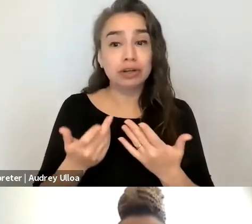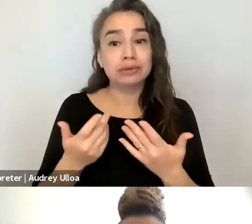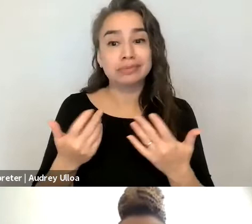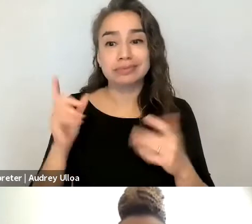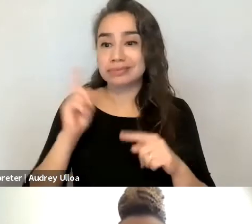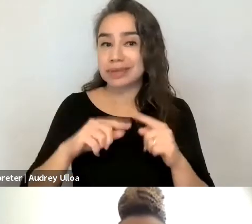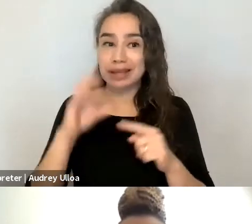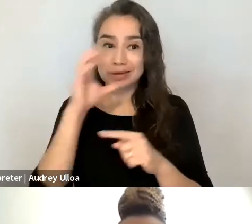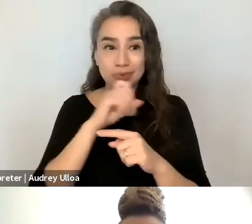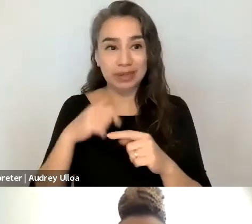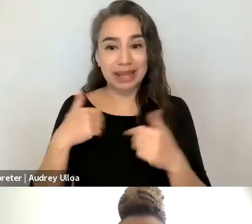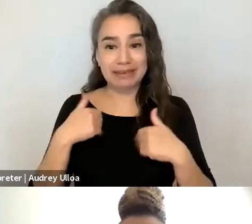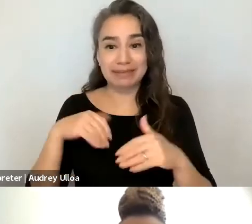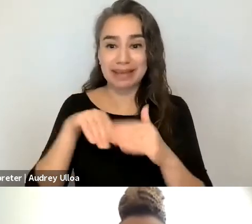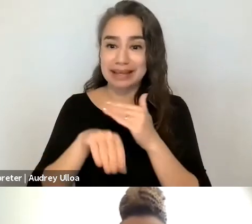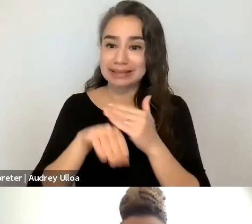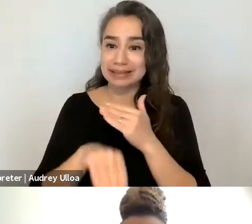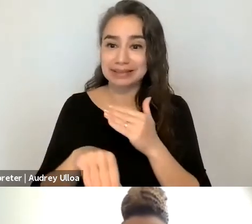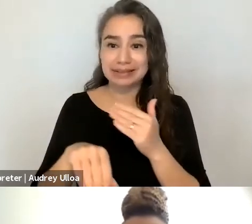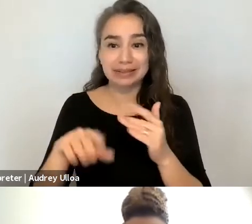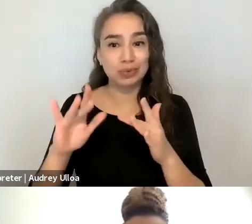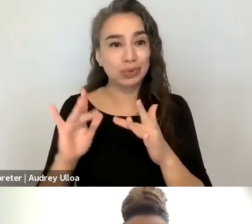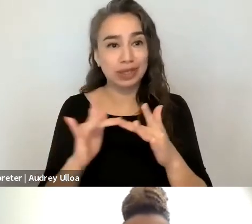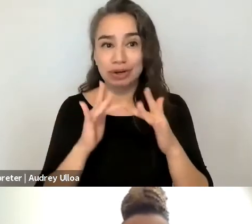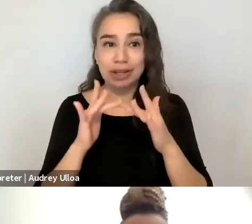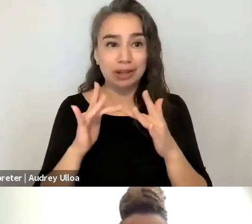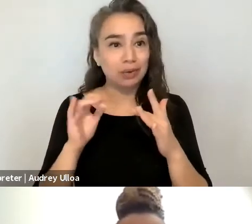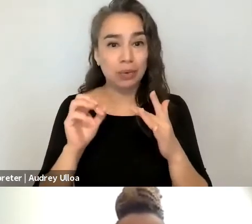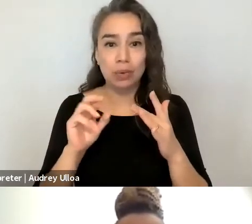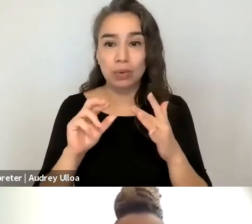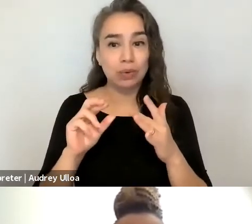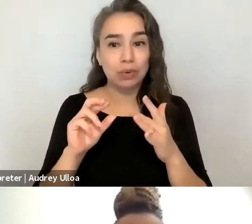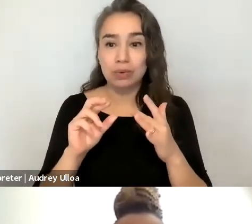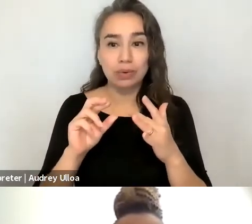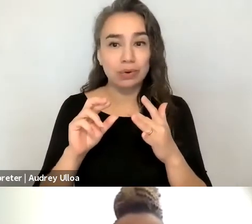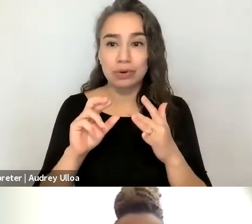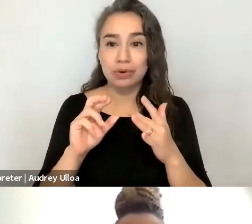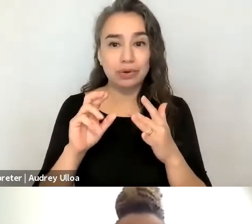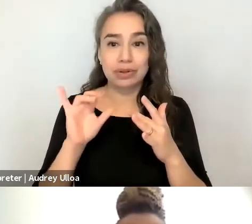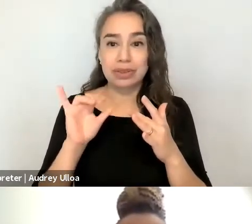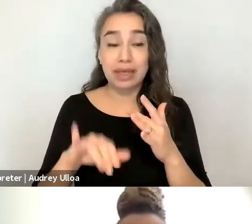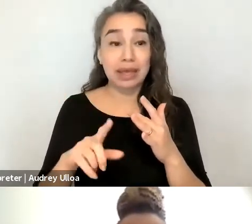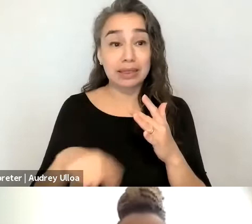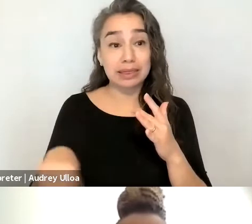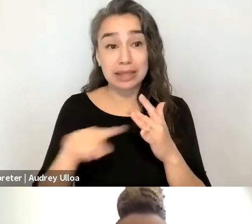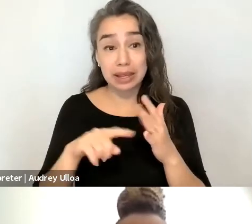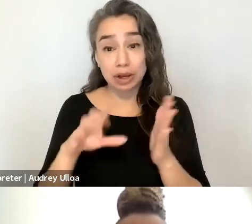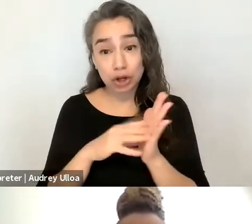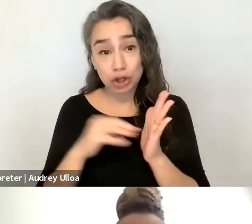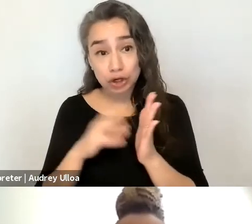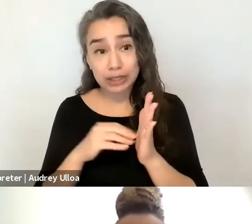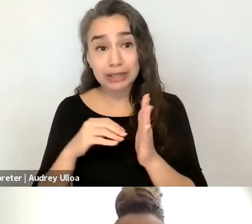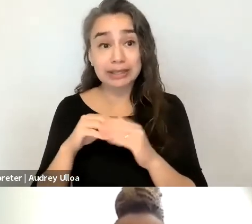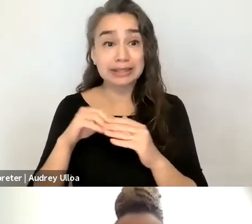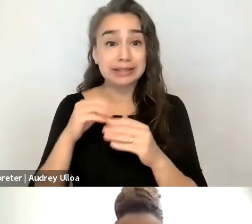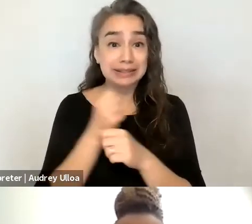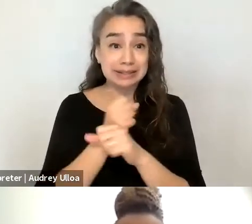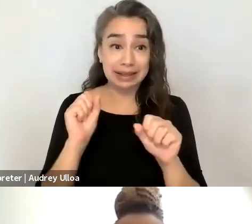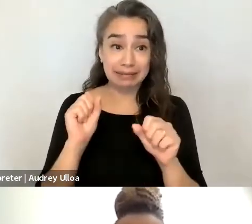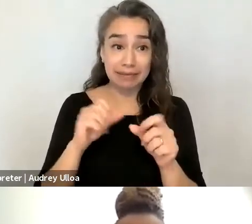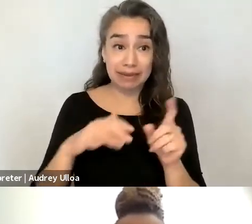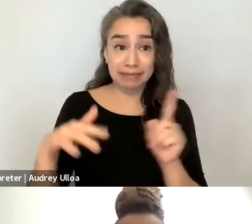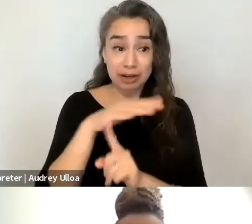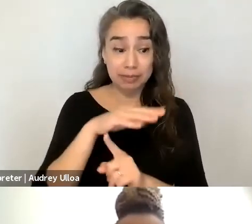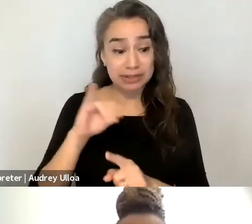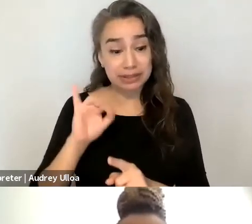to internet. Or even that they are learning in safe environments if they do have